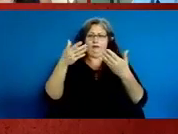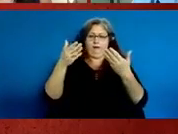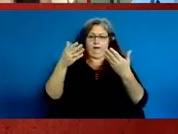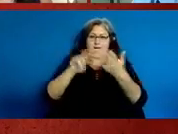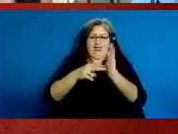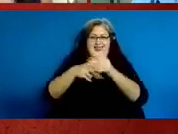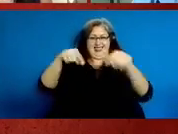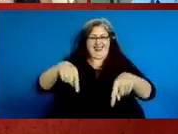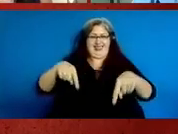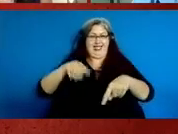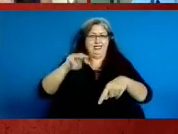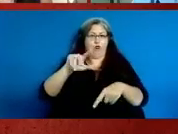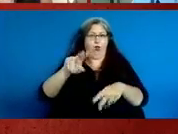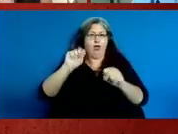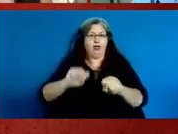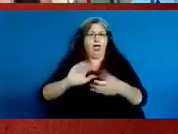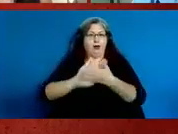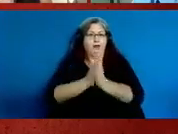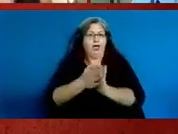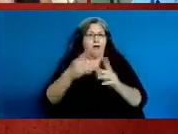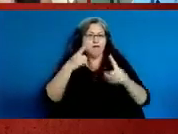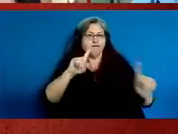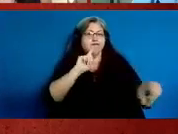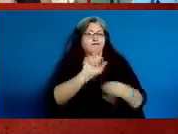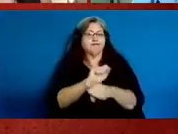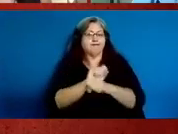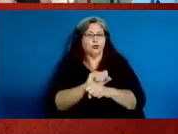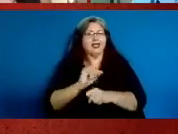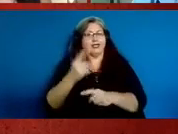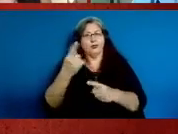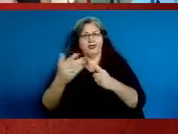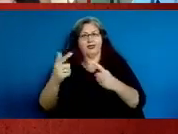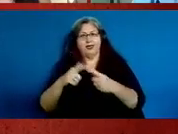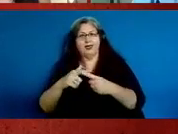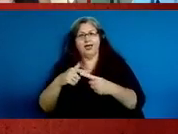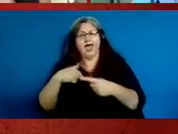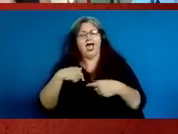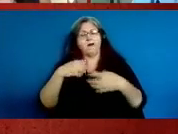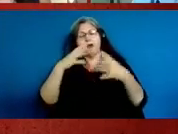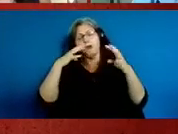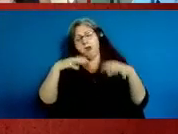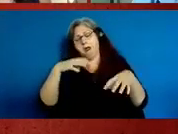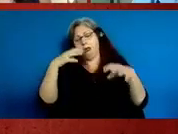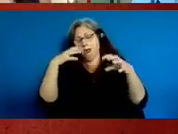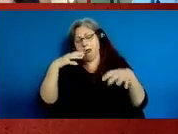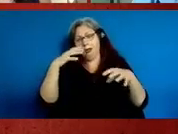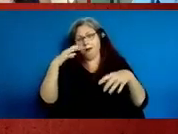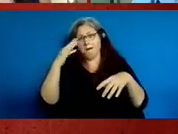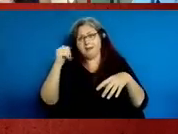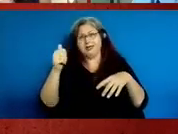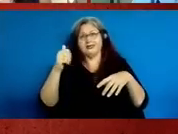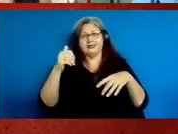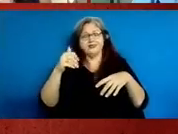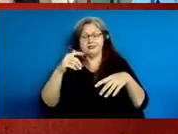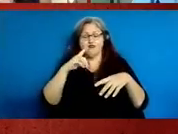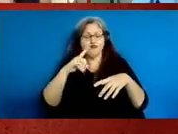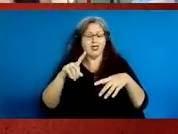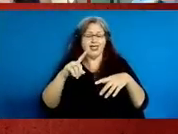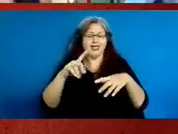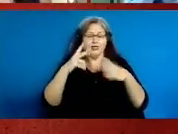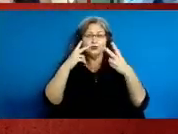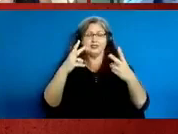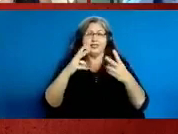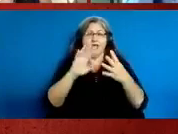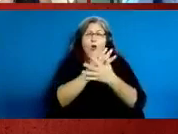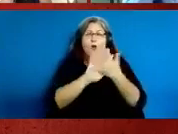possible. So that's the one takeaway, and I'm just like crying because of all of these, because of the casting.